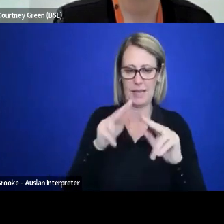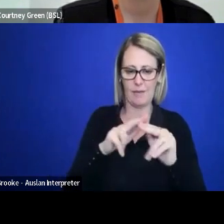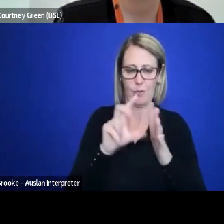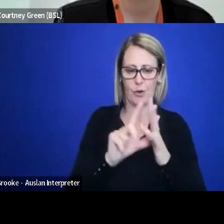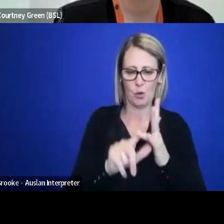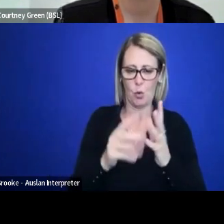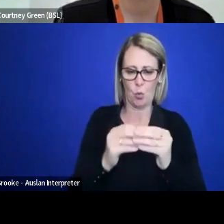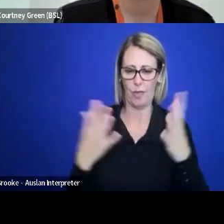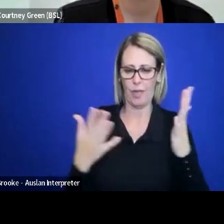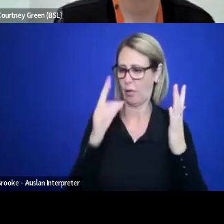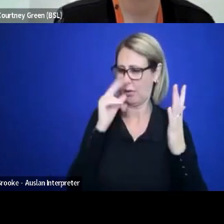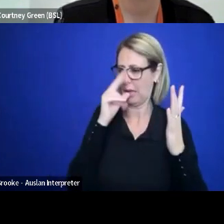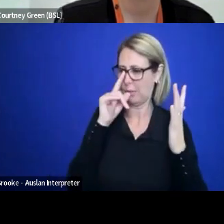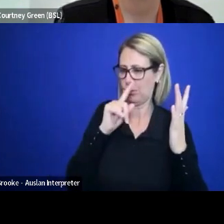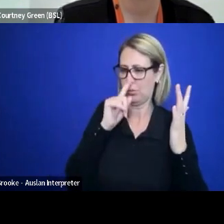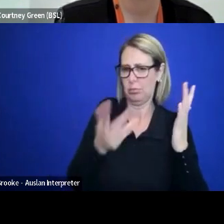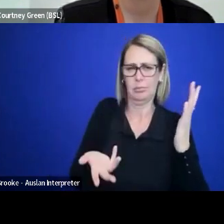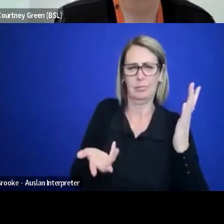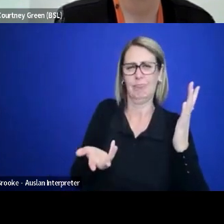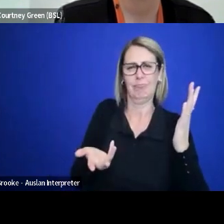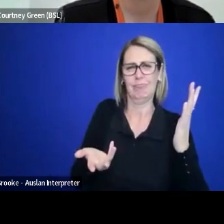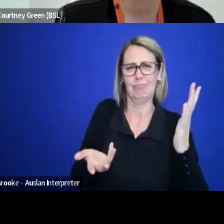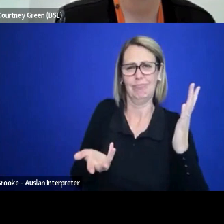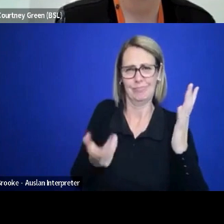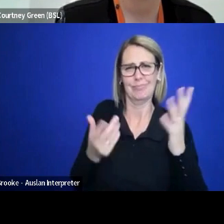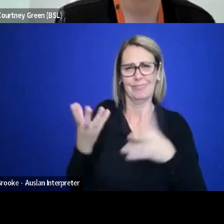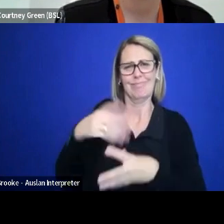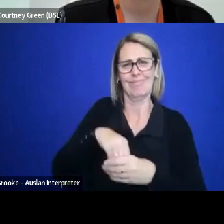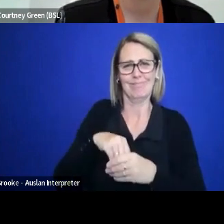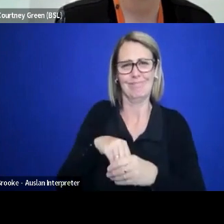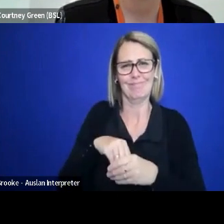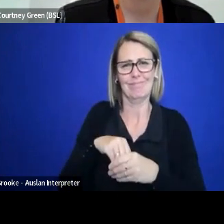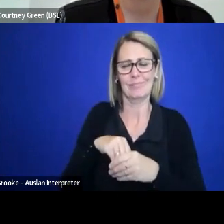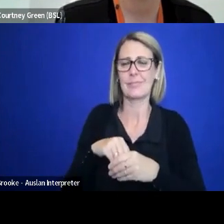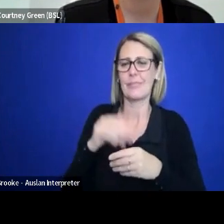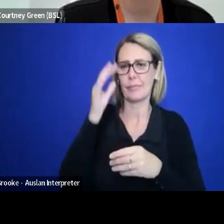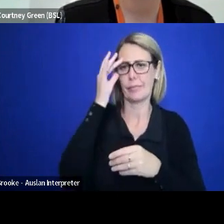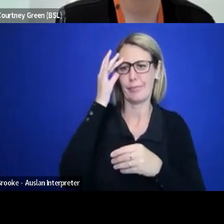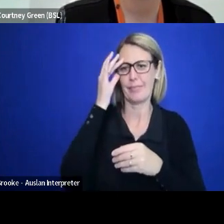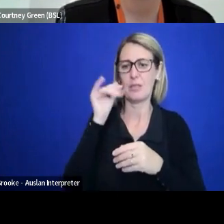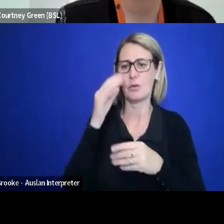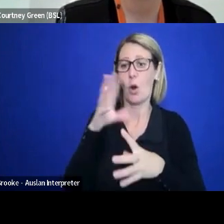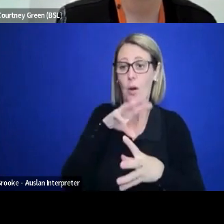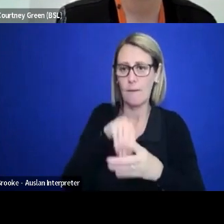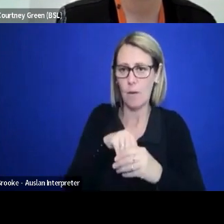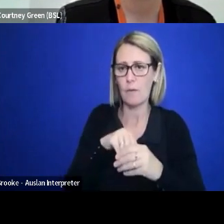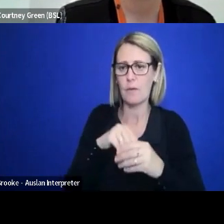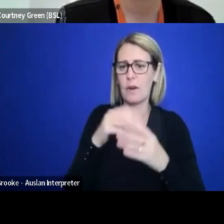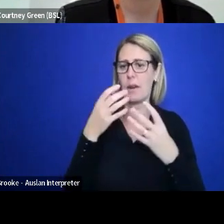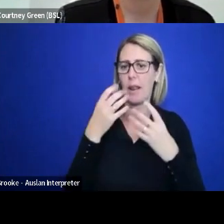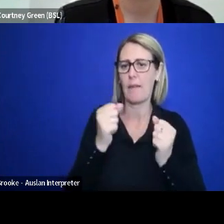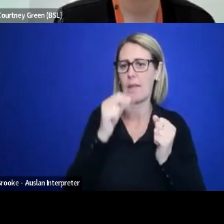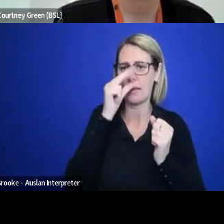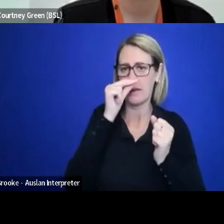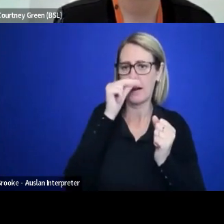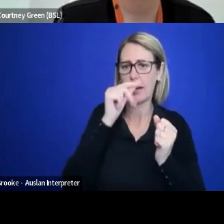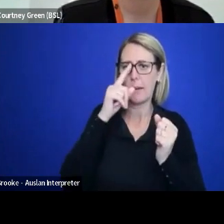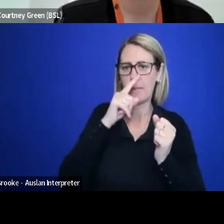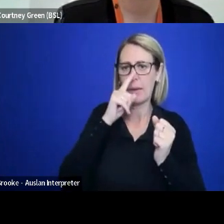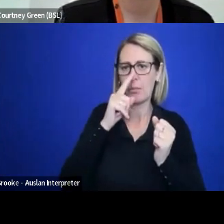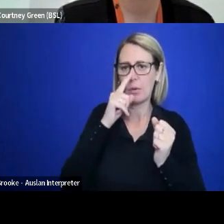involving the young people. So I think and I see that involving and getting young people